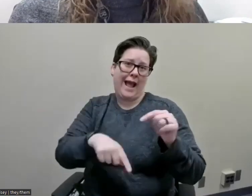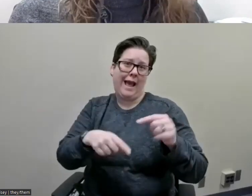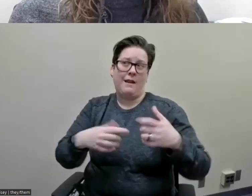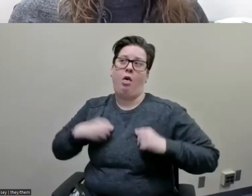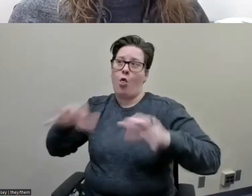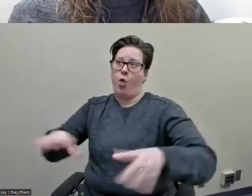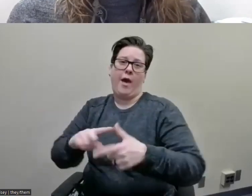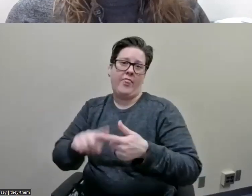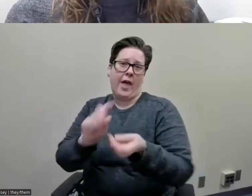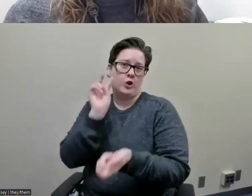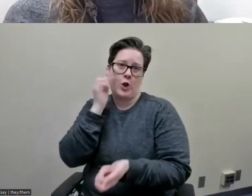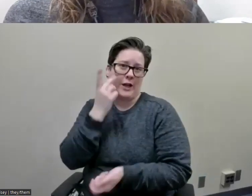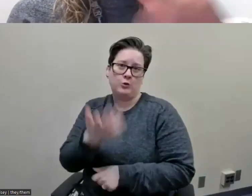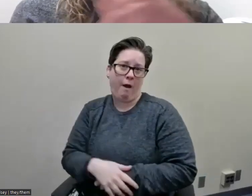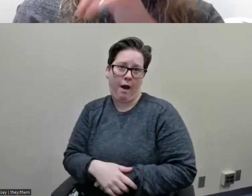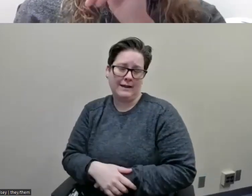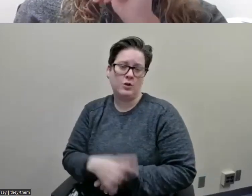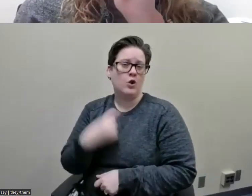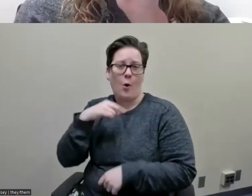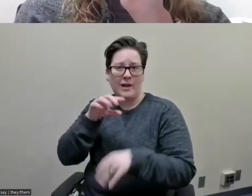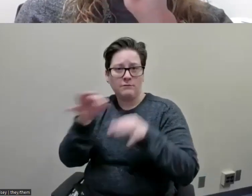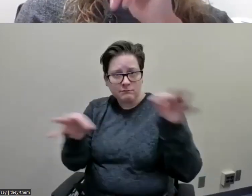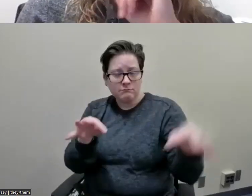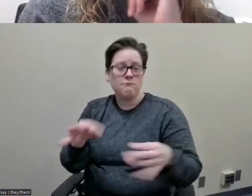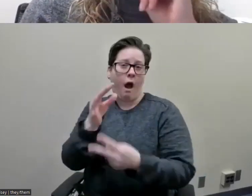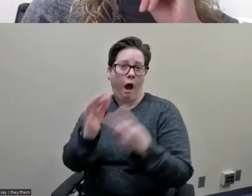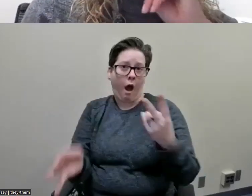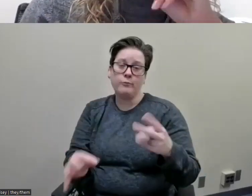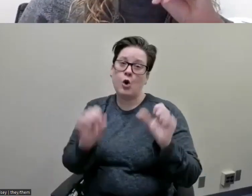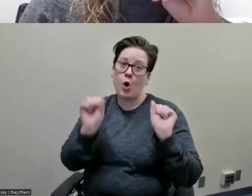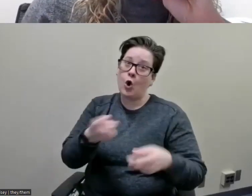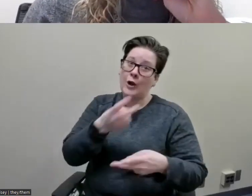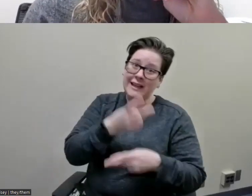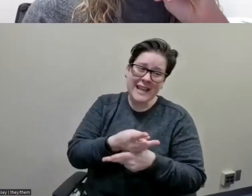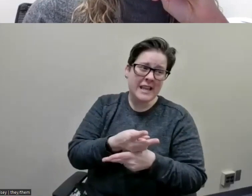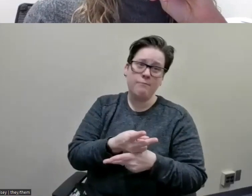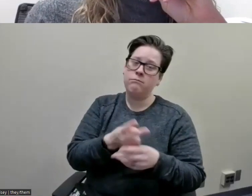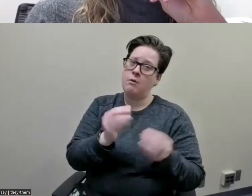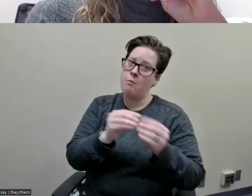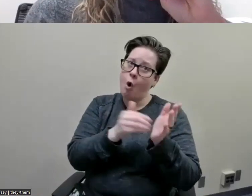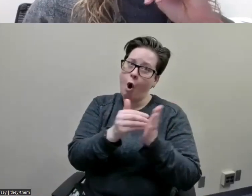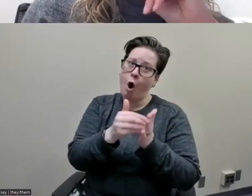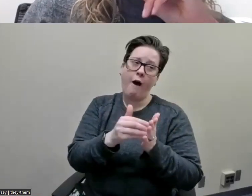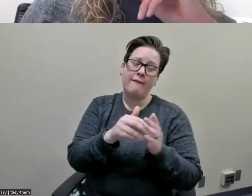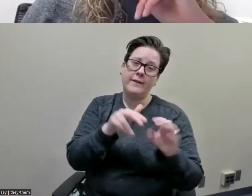we counsel about all the options when someone does have an elevated risk for breast cancer.